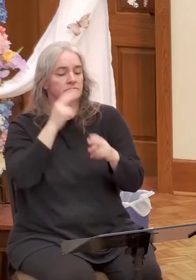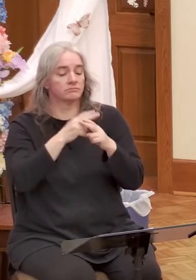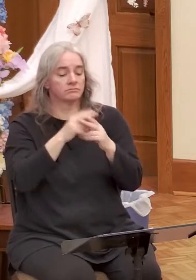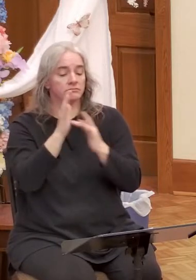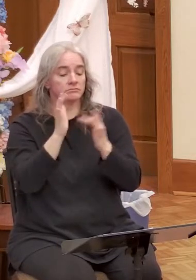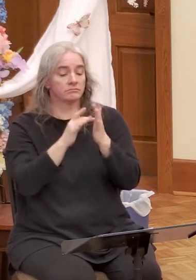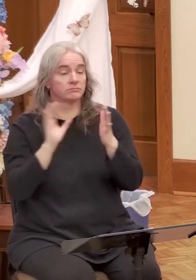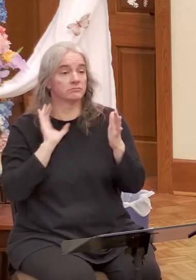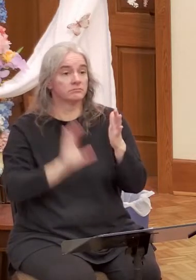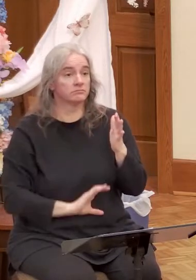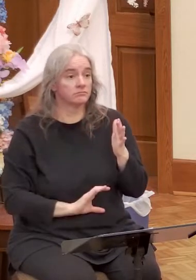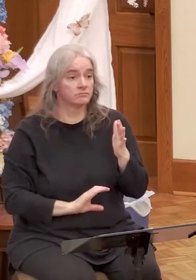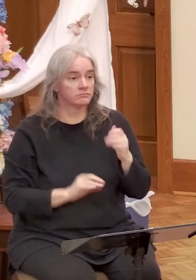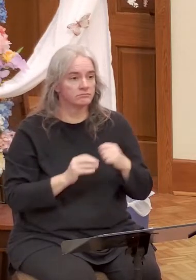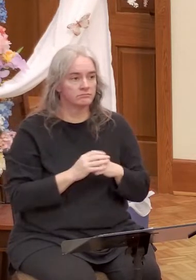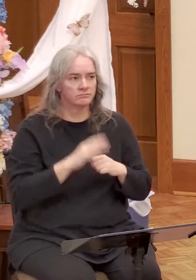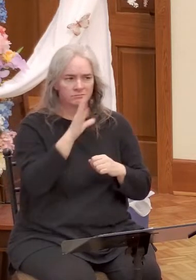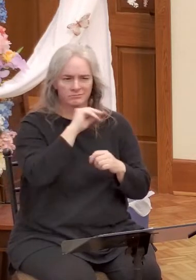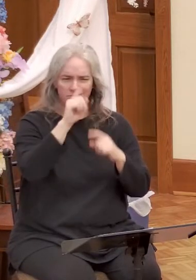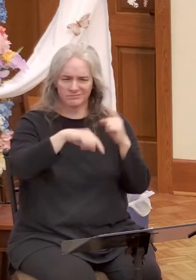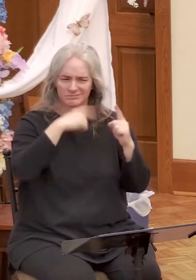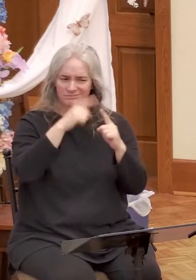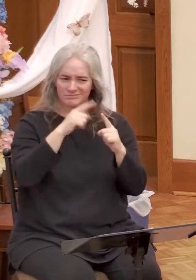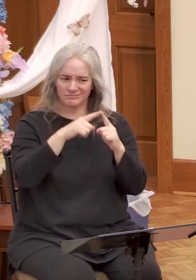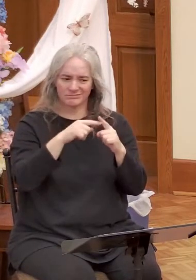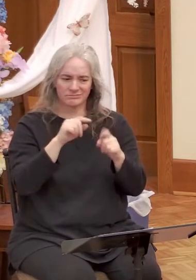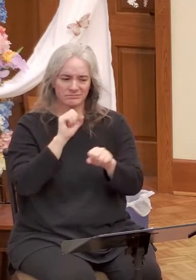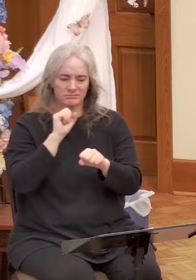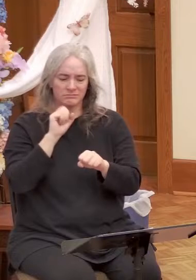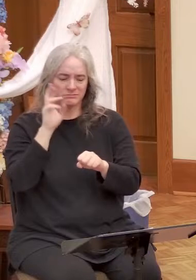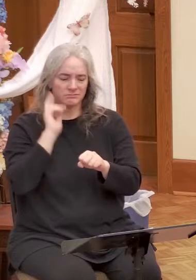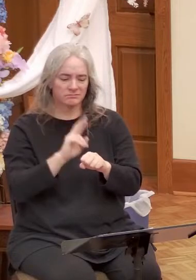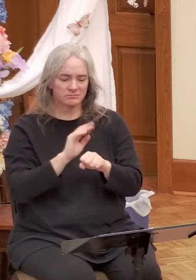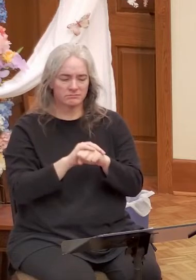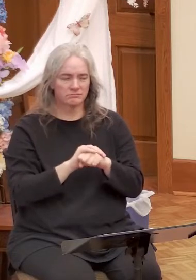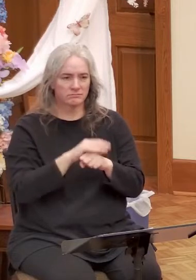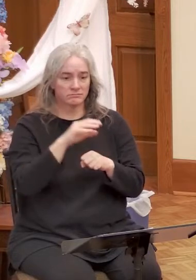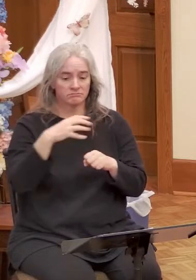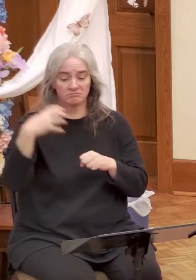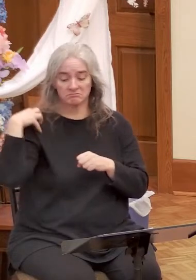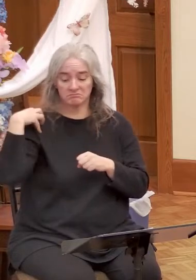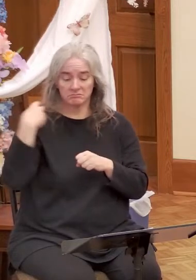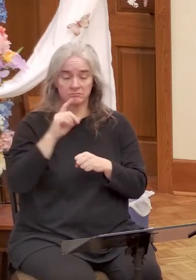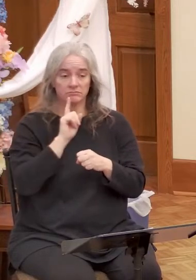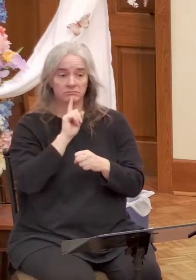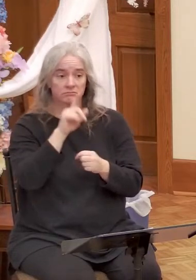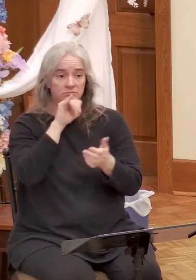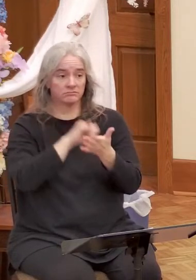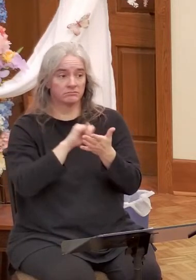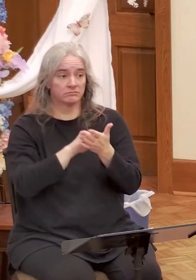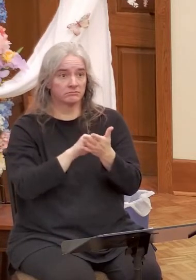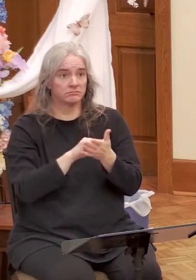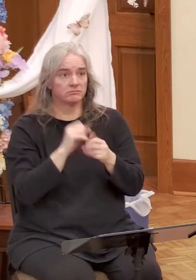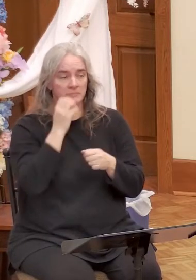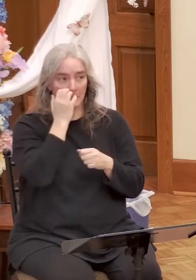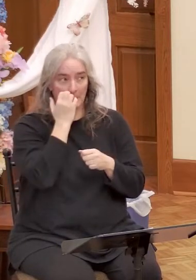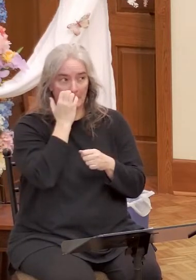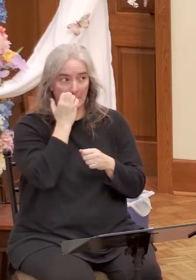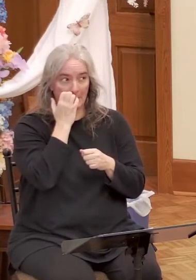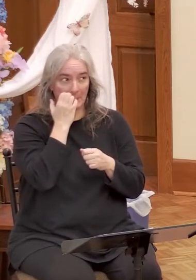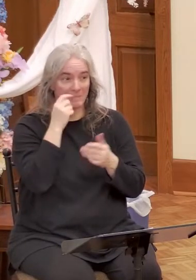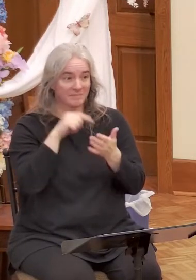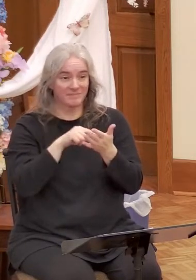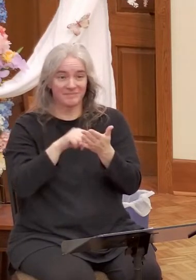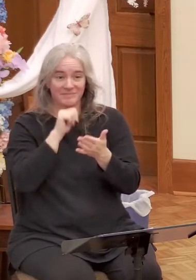saw that their profitable operation was now hopelessly dead, they seized Paul and Silas and dragged them before the authorities in the